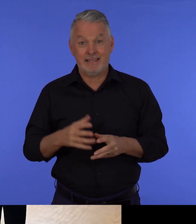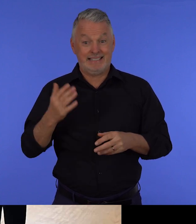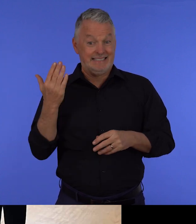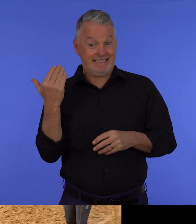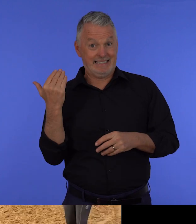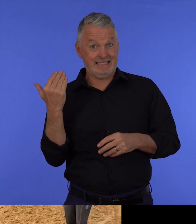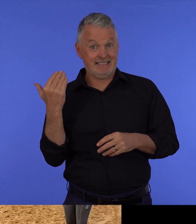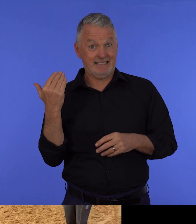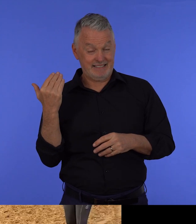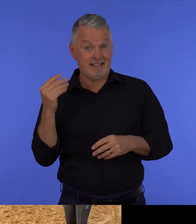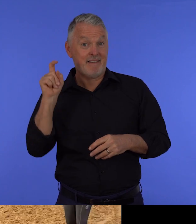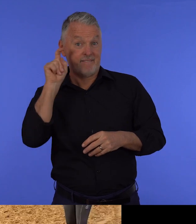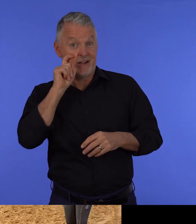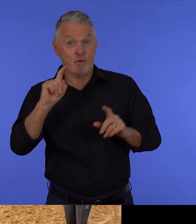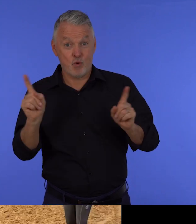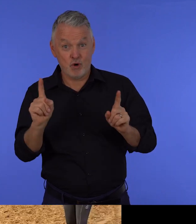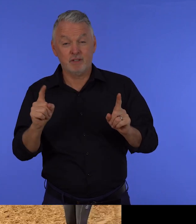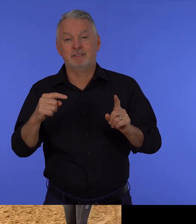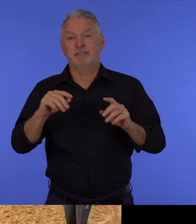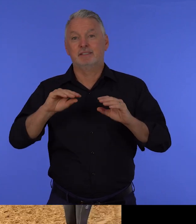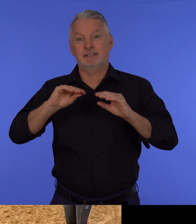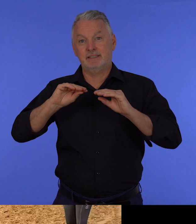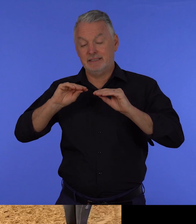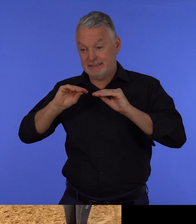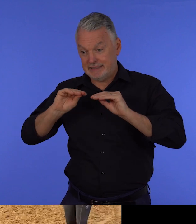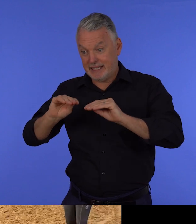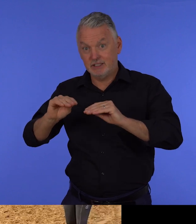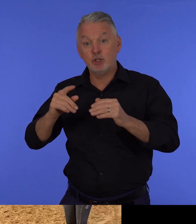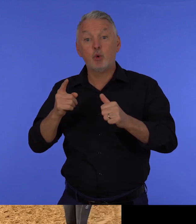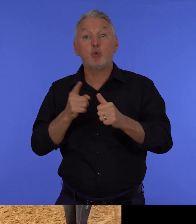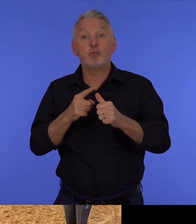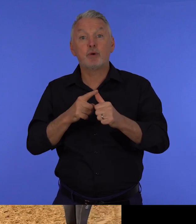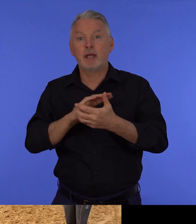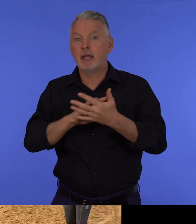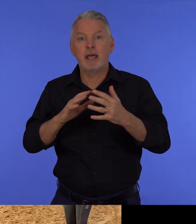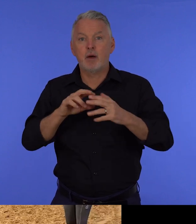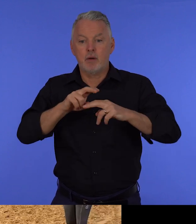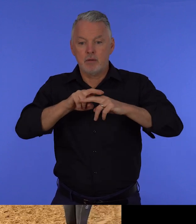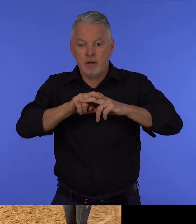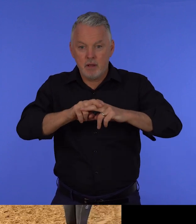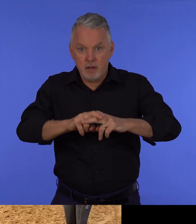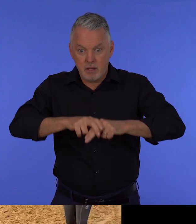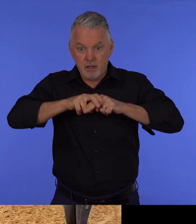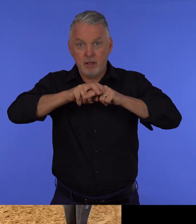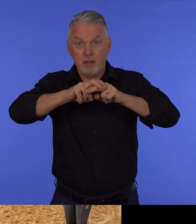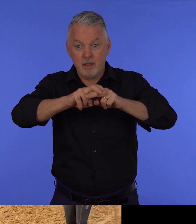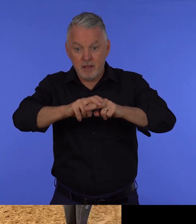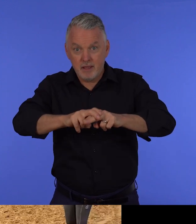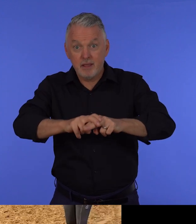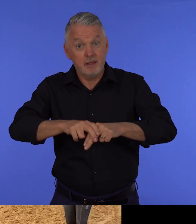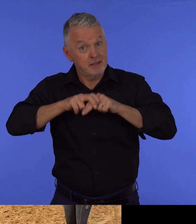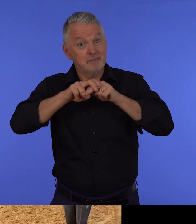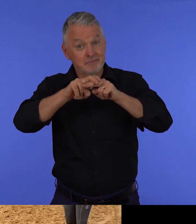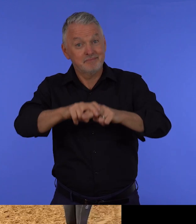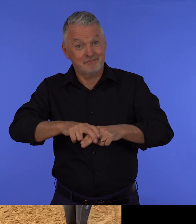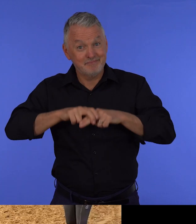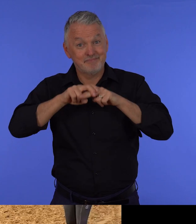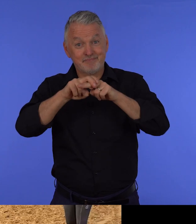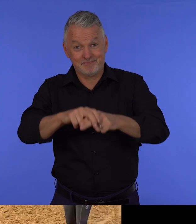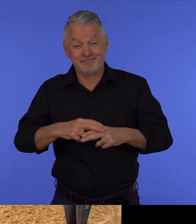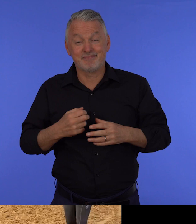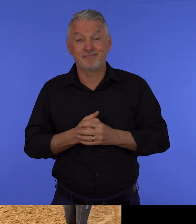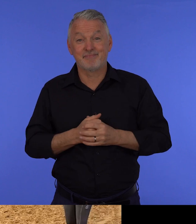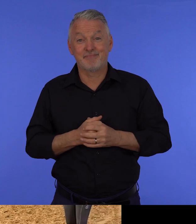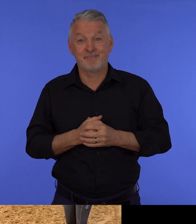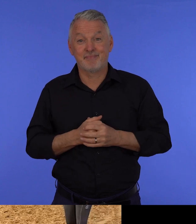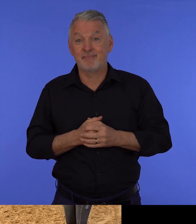children. The most recent of our adventures has been teaching Aubrey, or giving Aubrey the opportunity to learn to